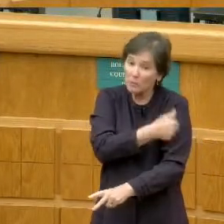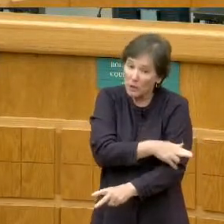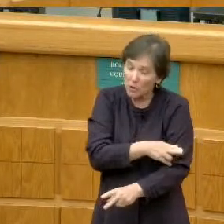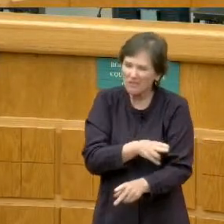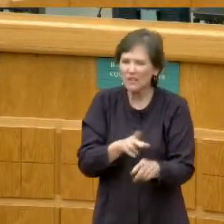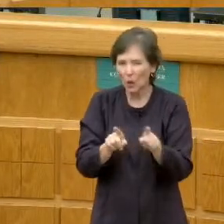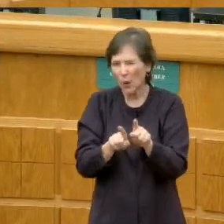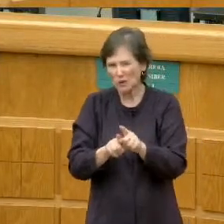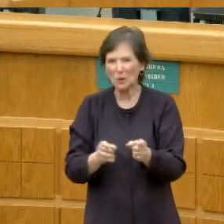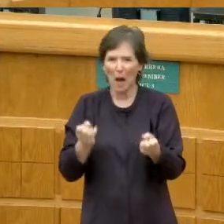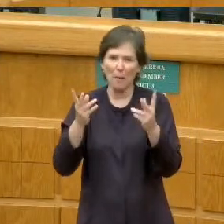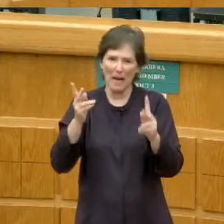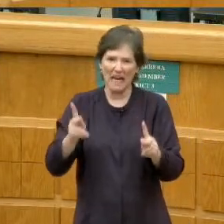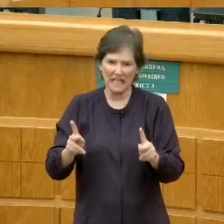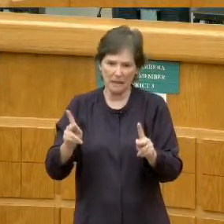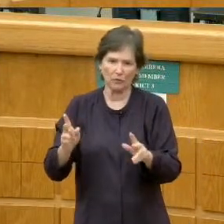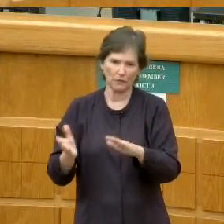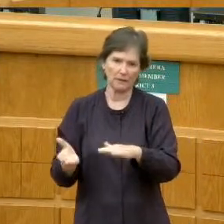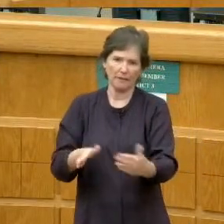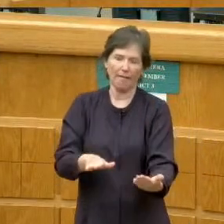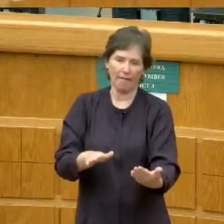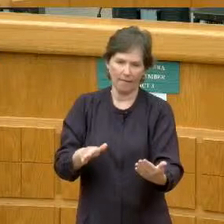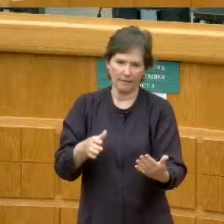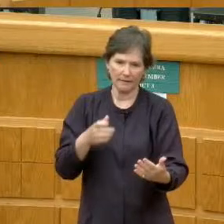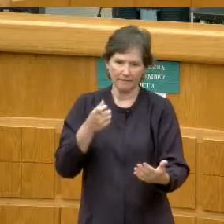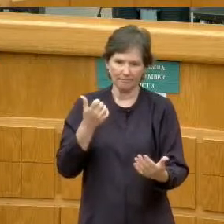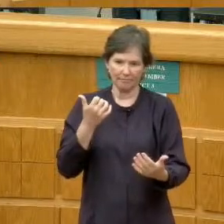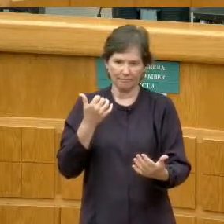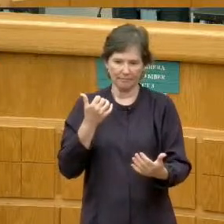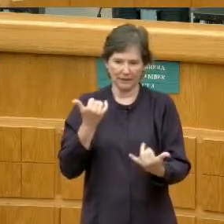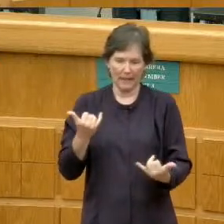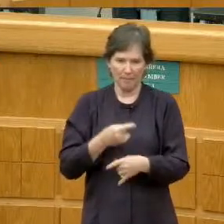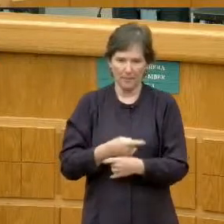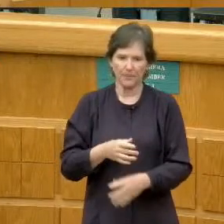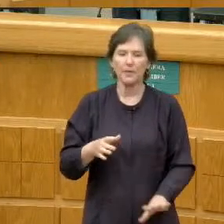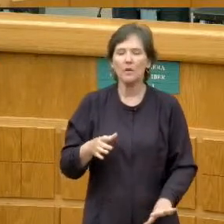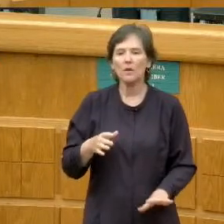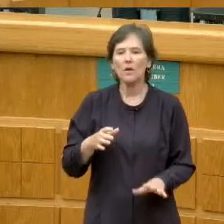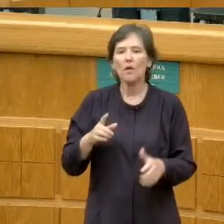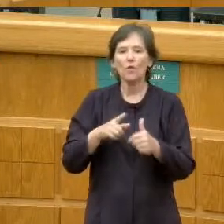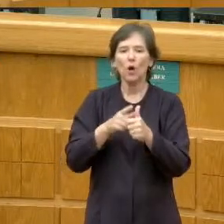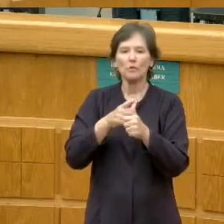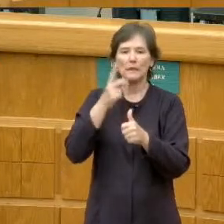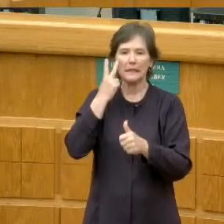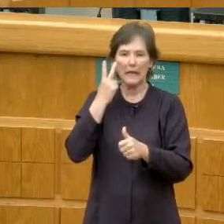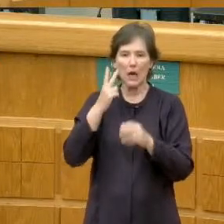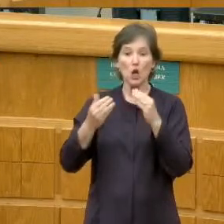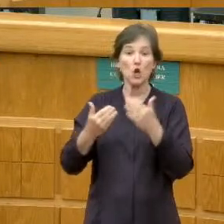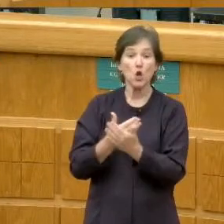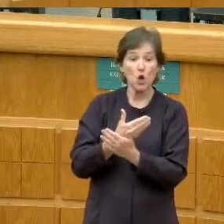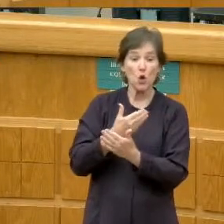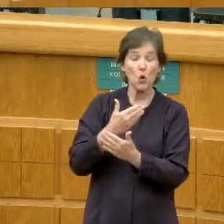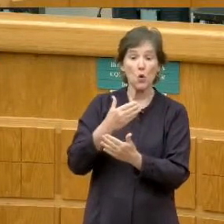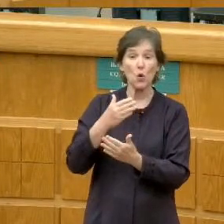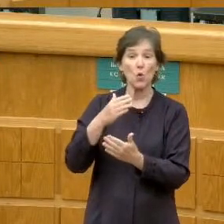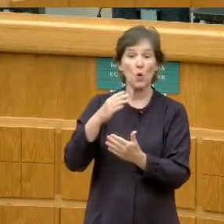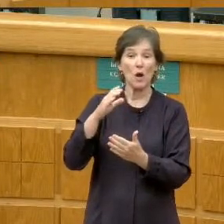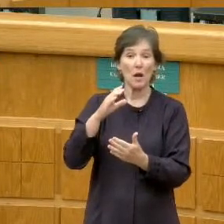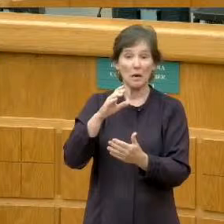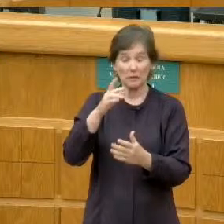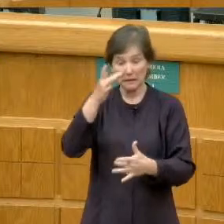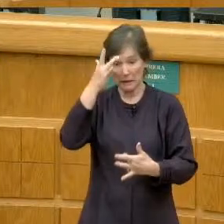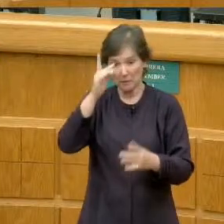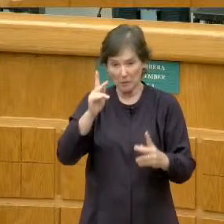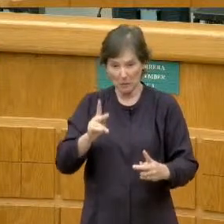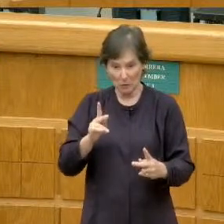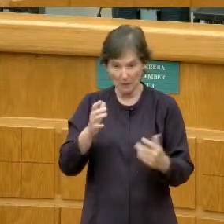deaths. All right, so on this first chart here, we're going to see the number of new cases reporting for today. That's 230